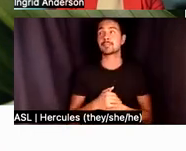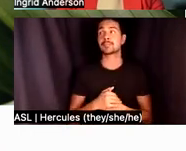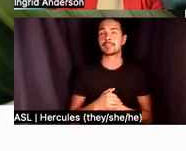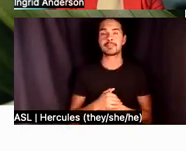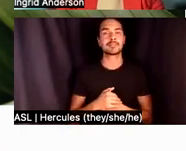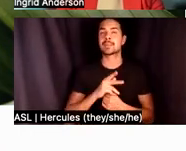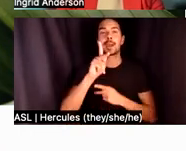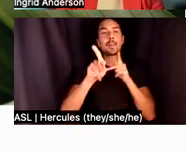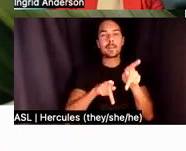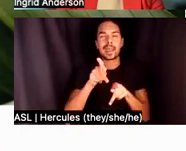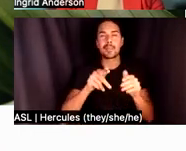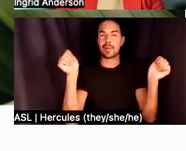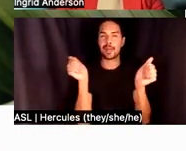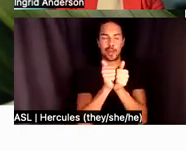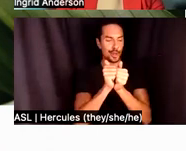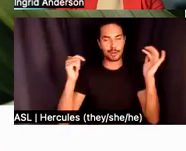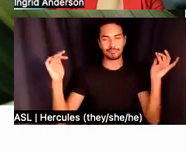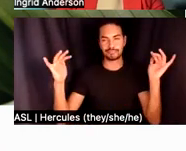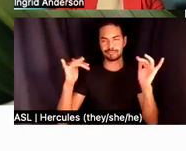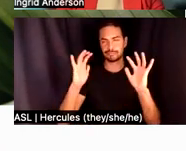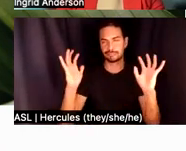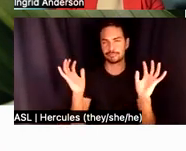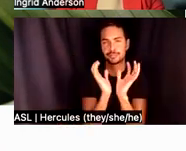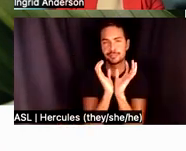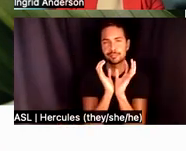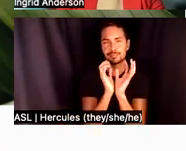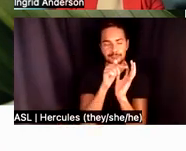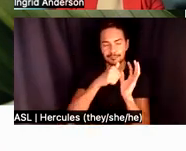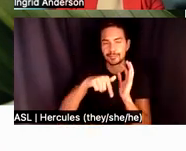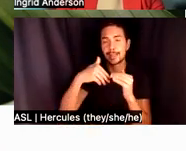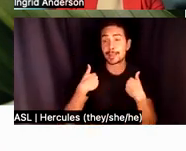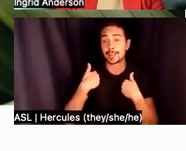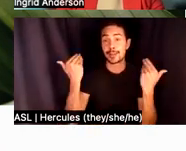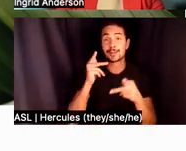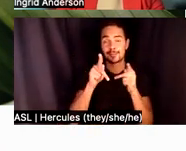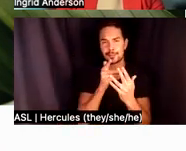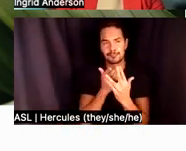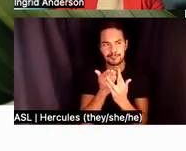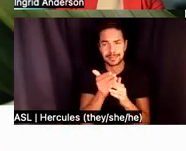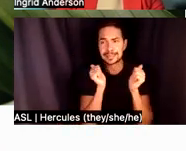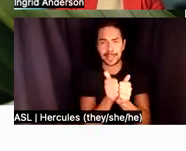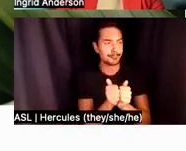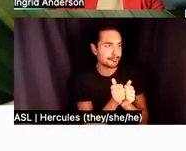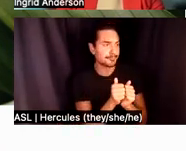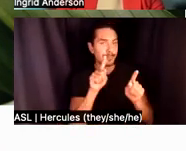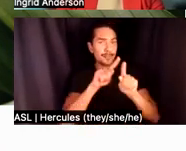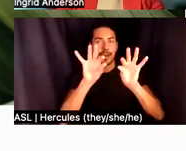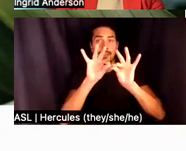together. So all of these young people are going through this thing together, but their